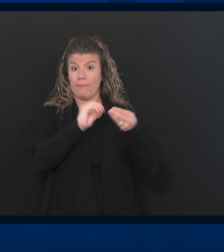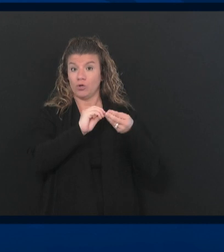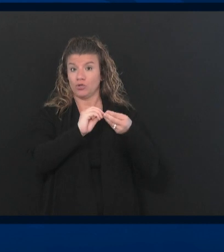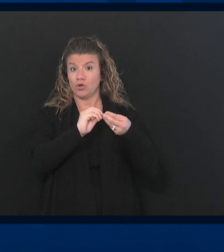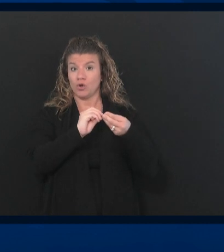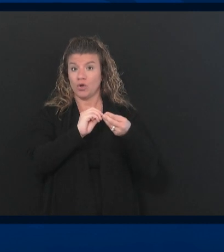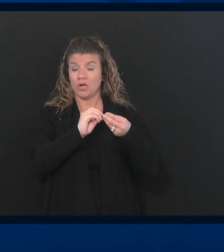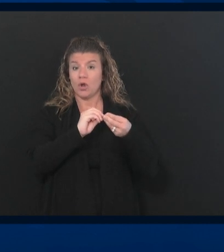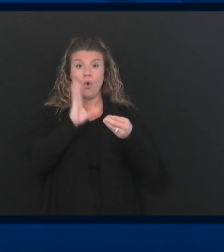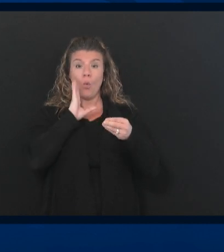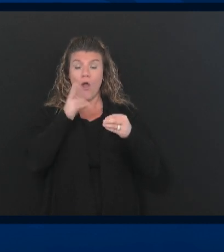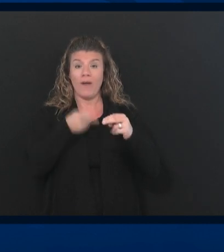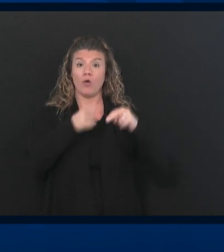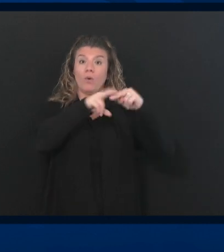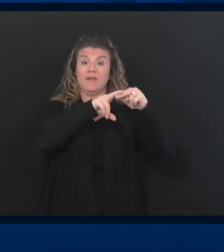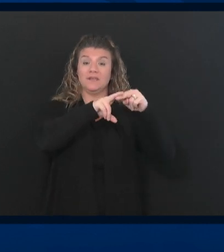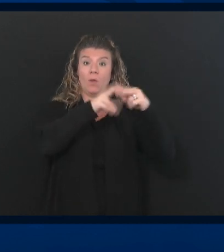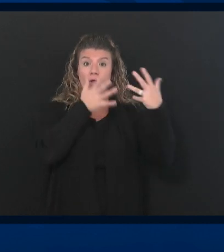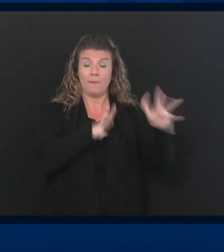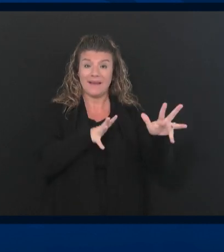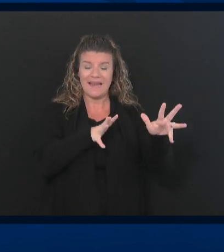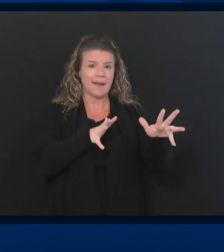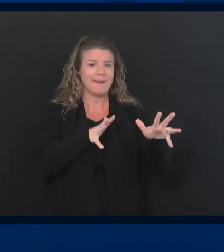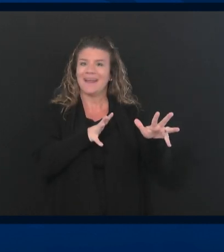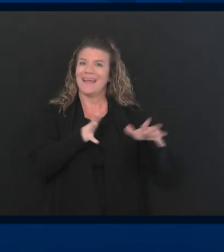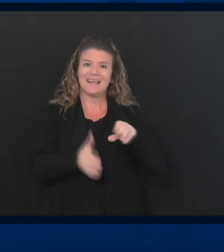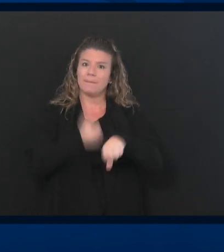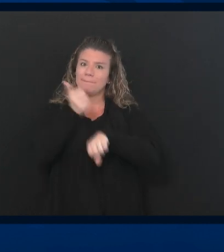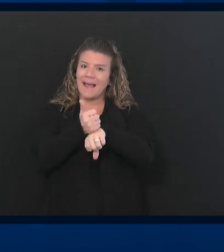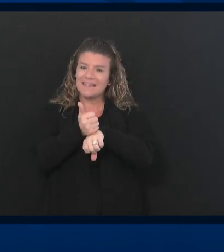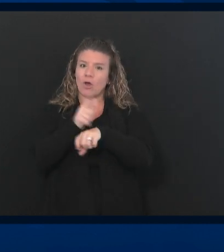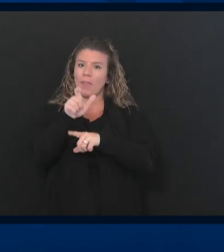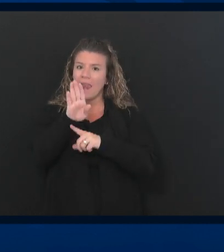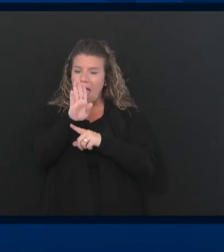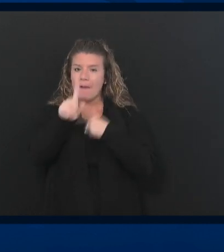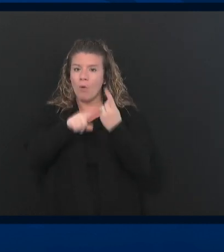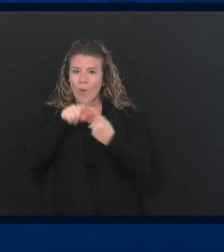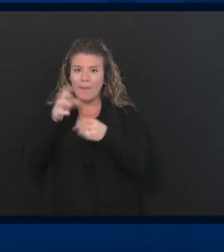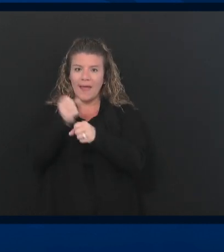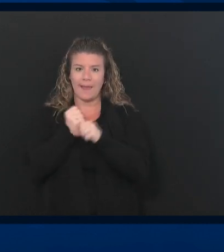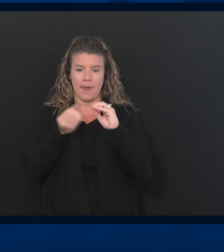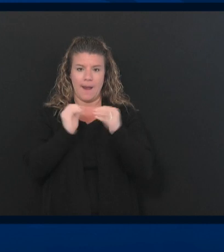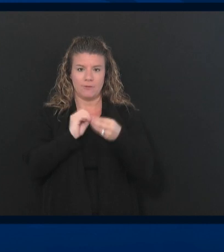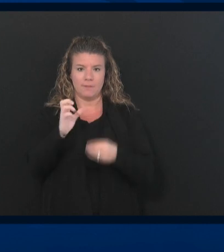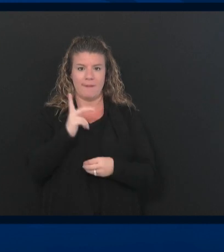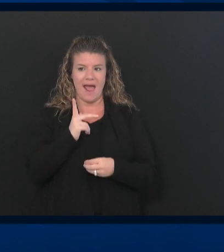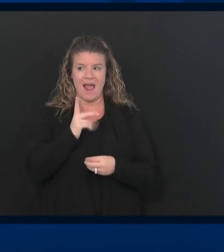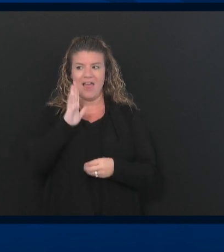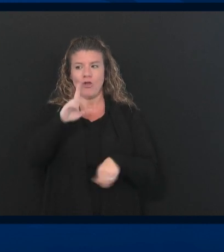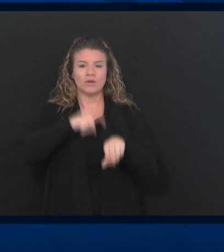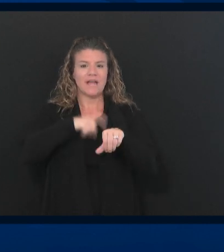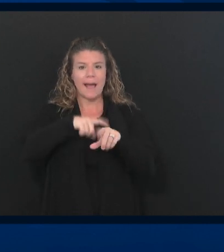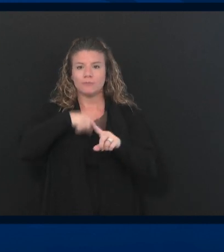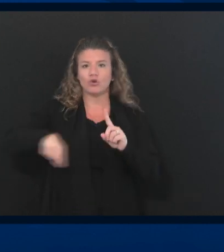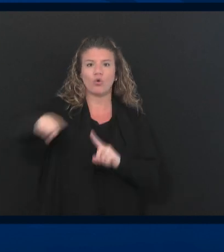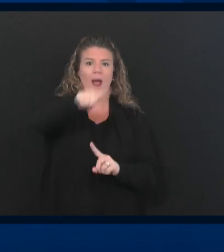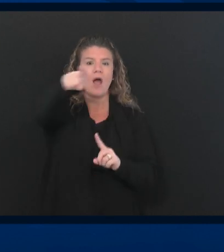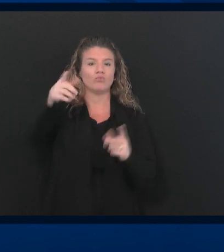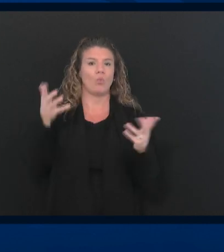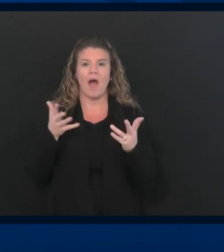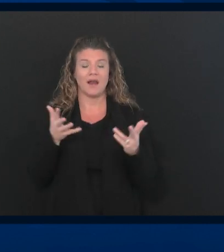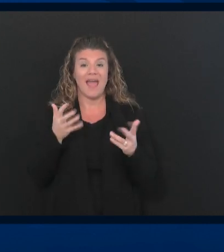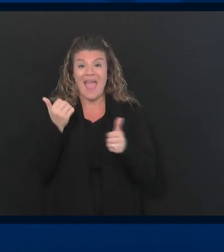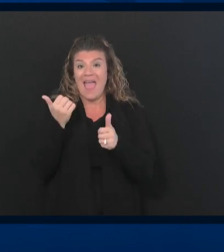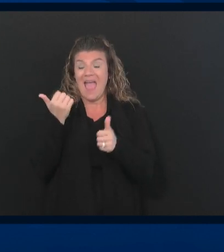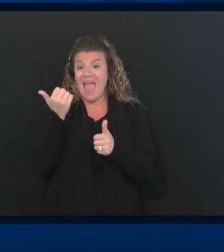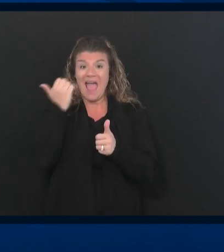in completeness based on when the laboratory gets their numbers back to us and what their turnaround time is. Everybody is